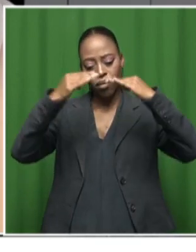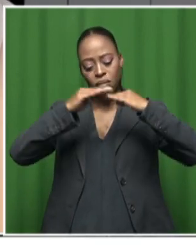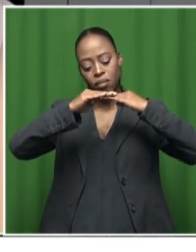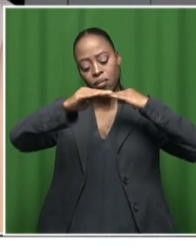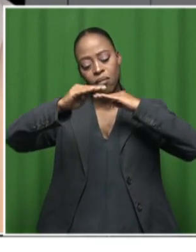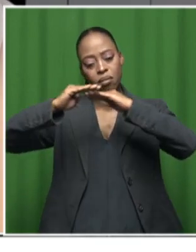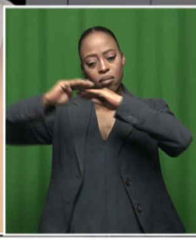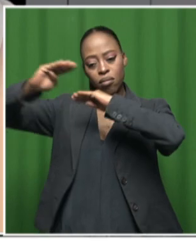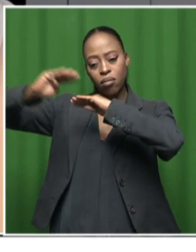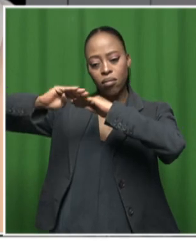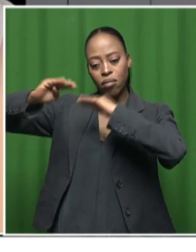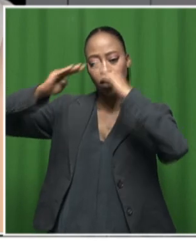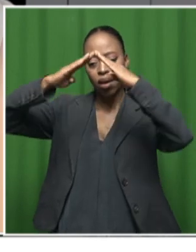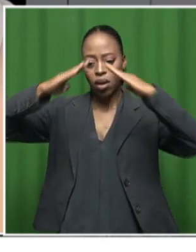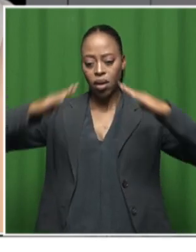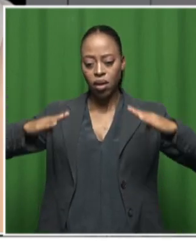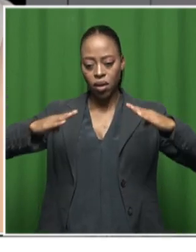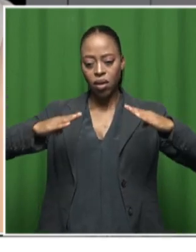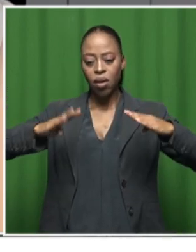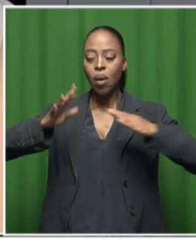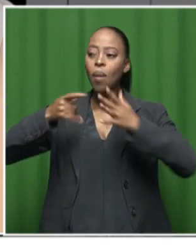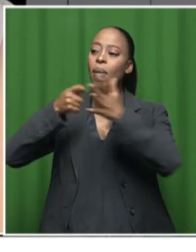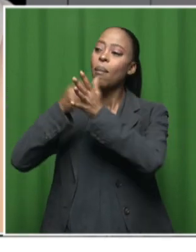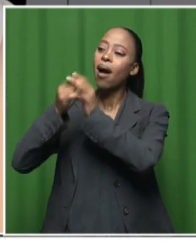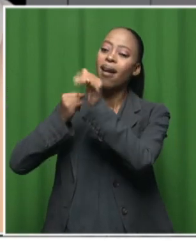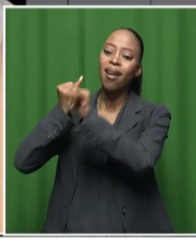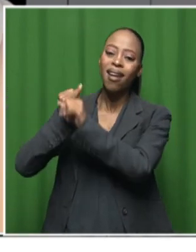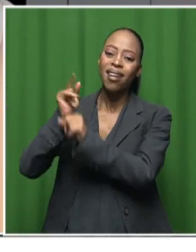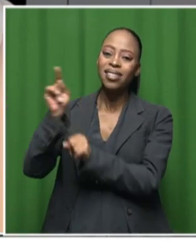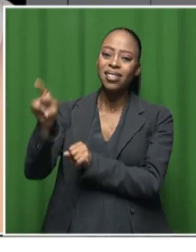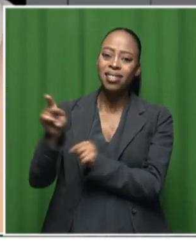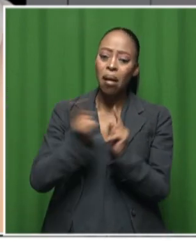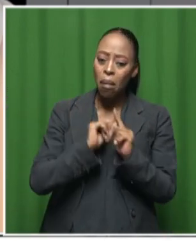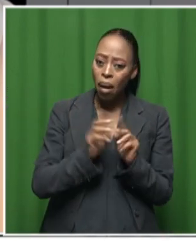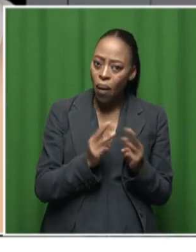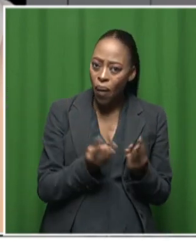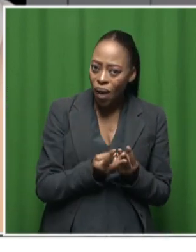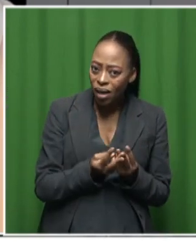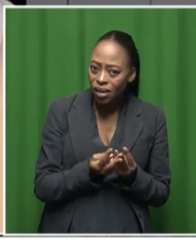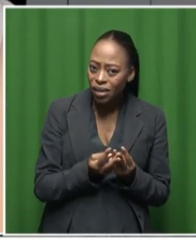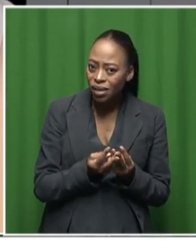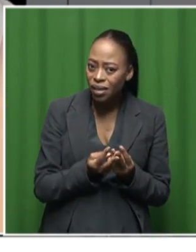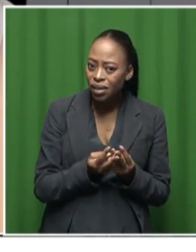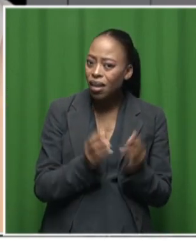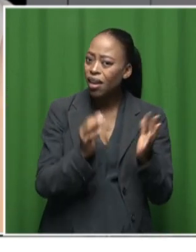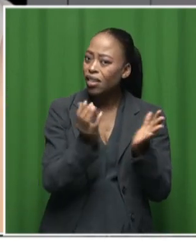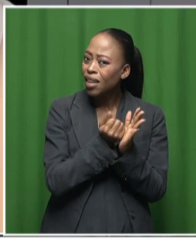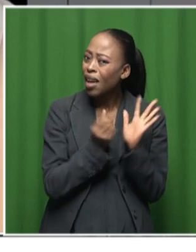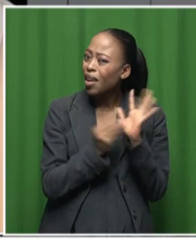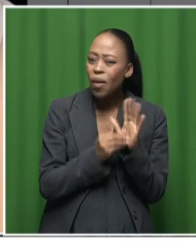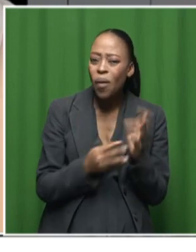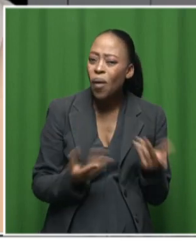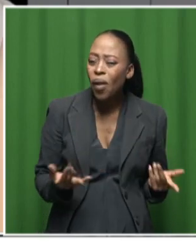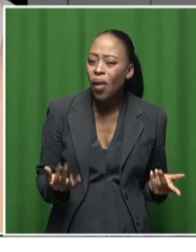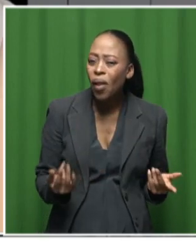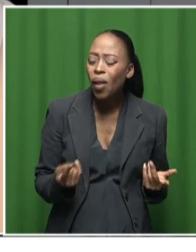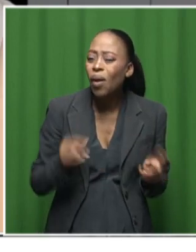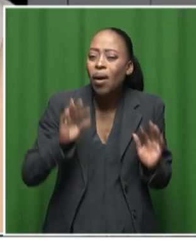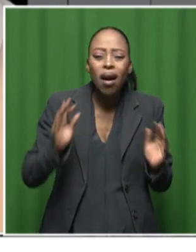see on the roofs here in South Africa. We have to import everything. And yet the world is taking our coal. Help me understand